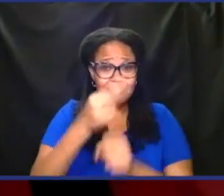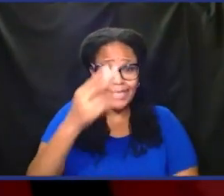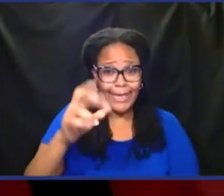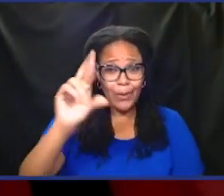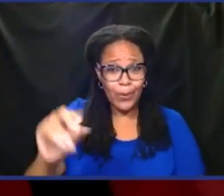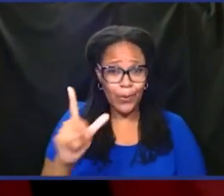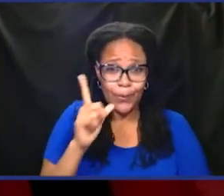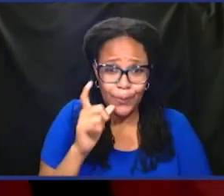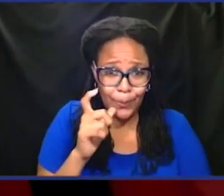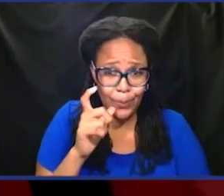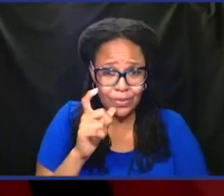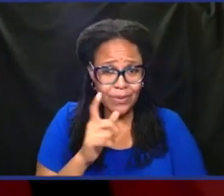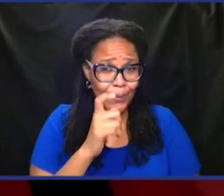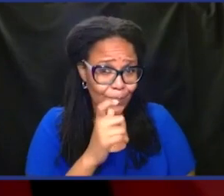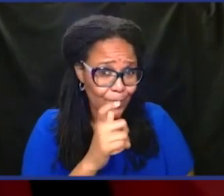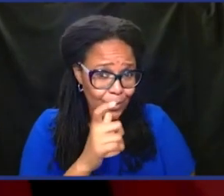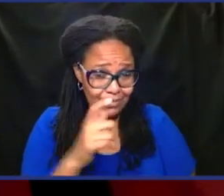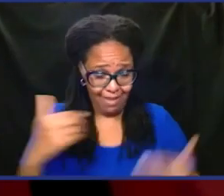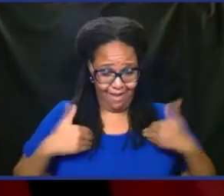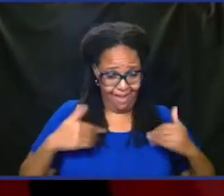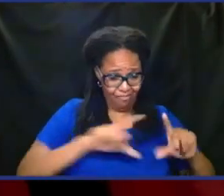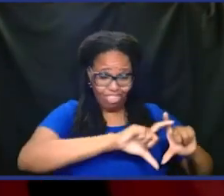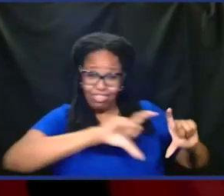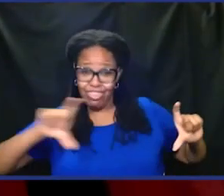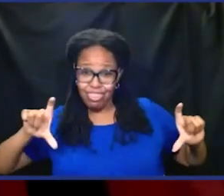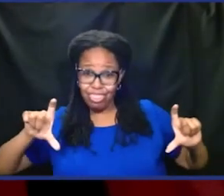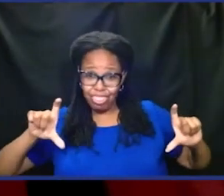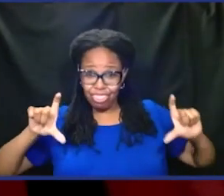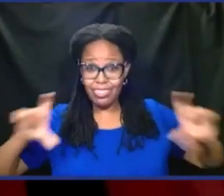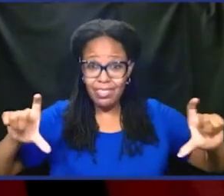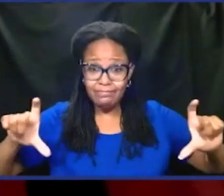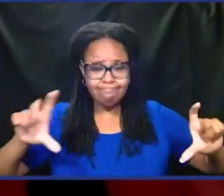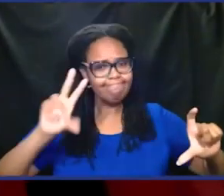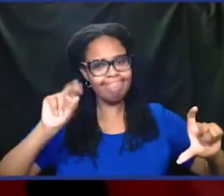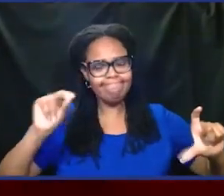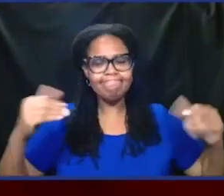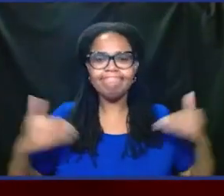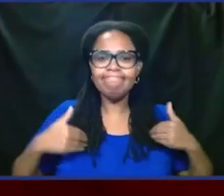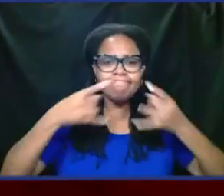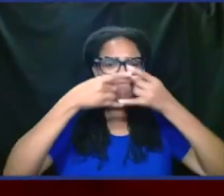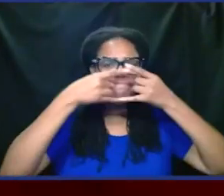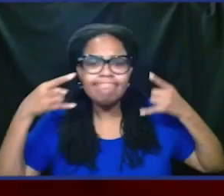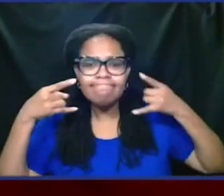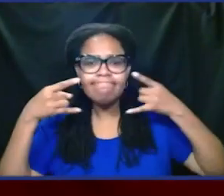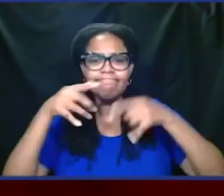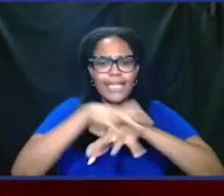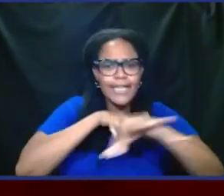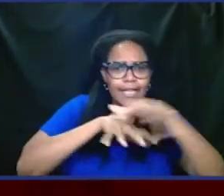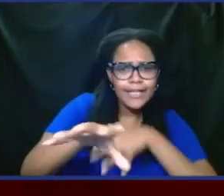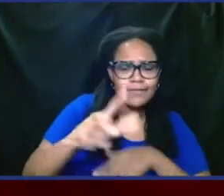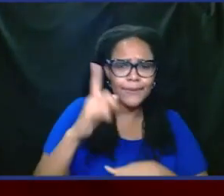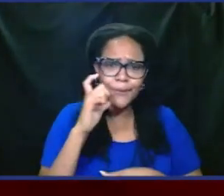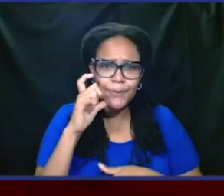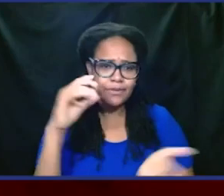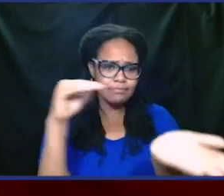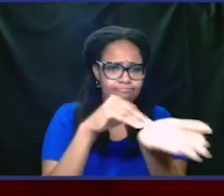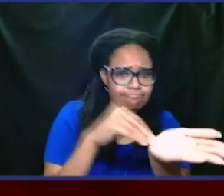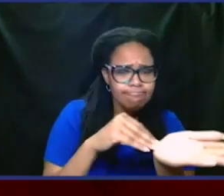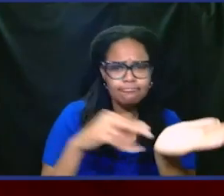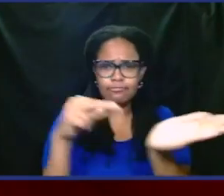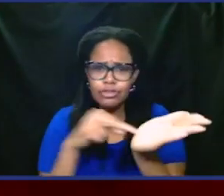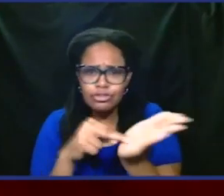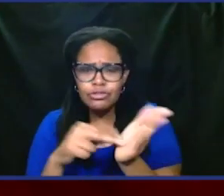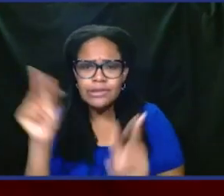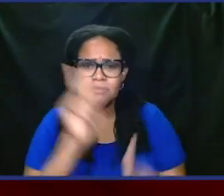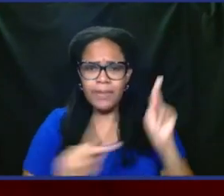the true heroes, don't wear championship titles. They wear masks and gloves. They're doctors, nurses, everyone out there